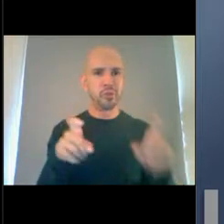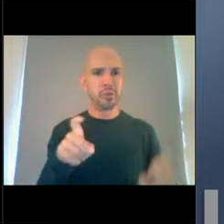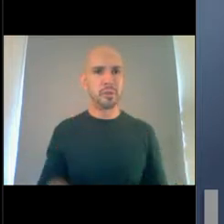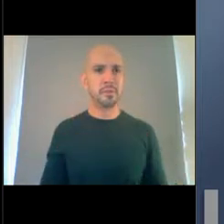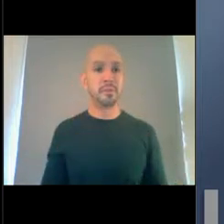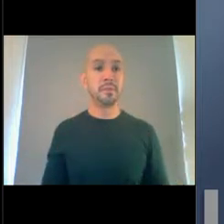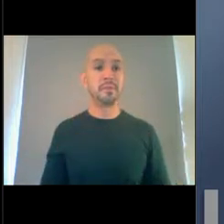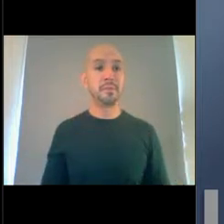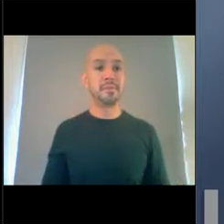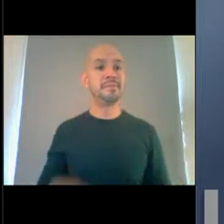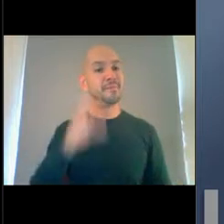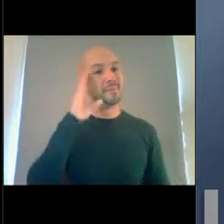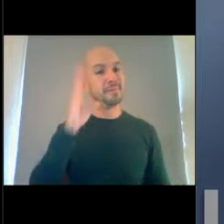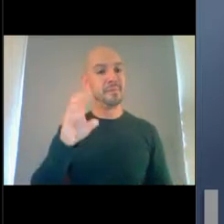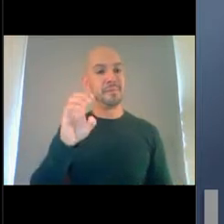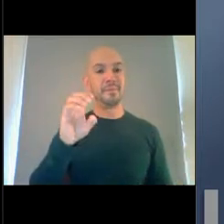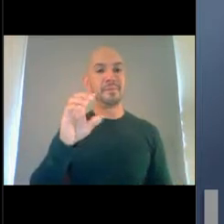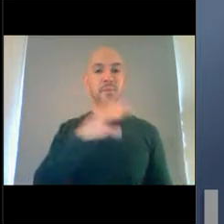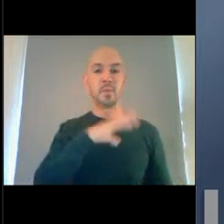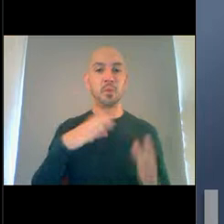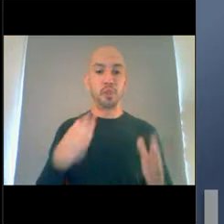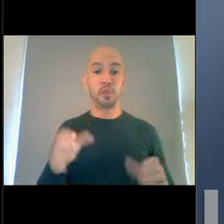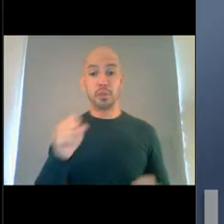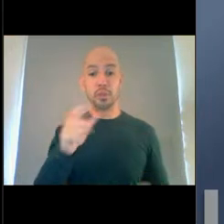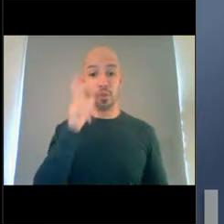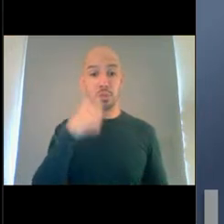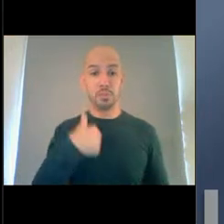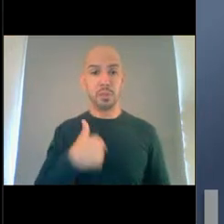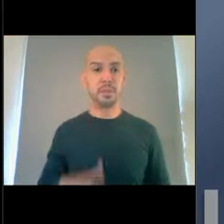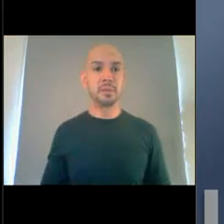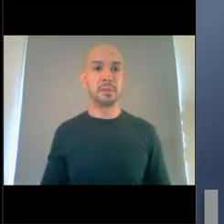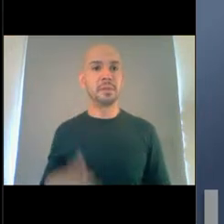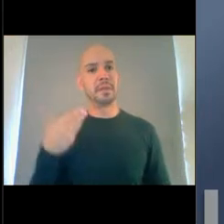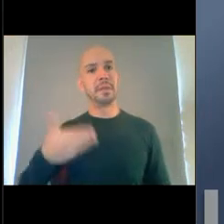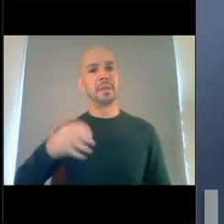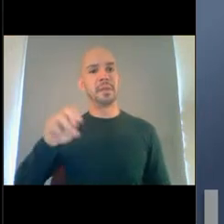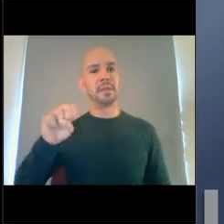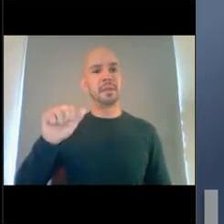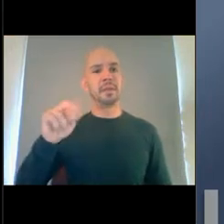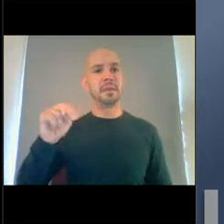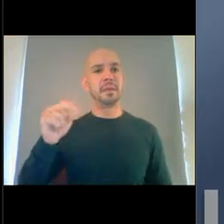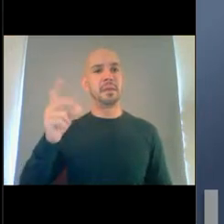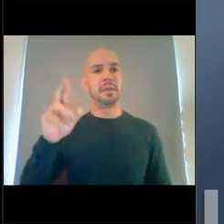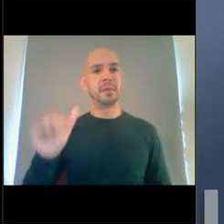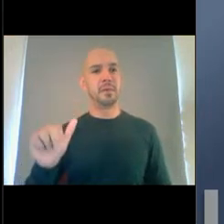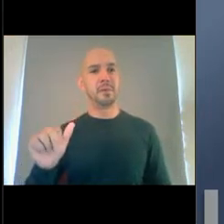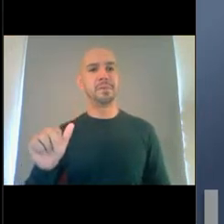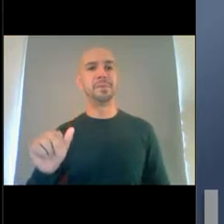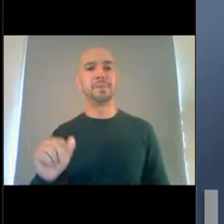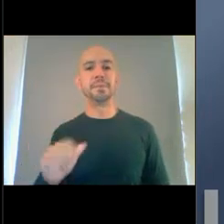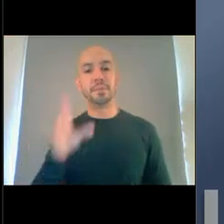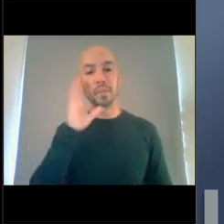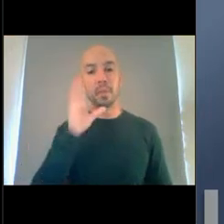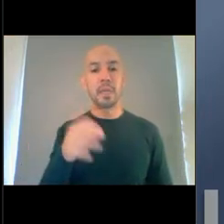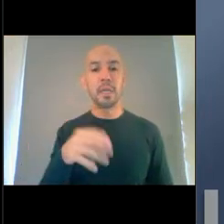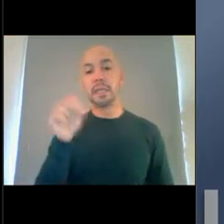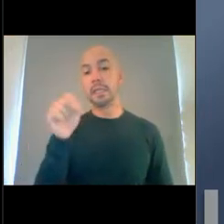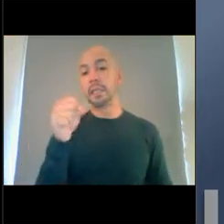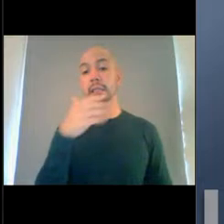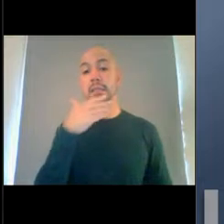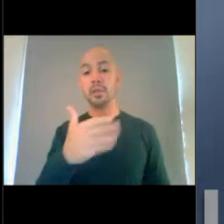hi commissioner can you hear me this is sanders okay hi thank you